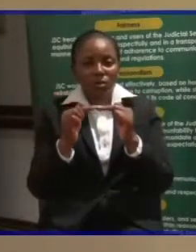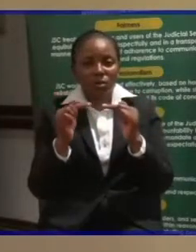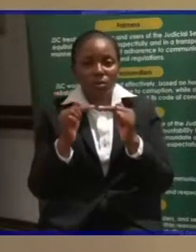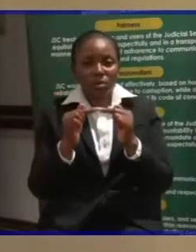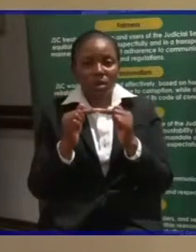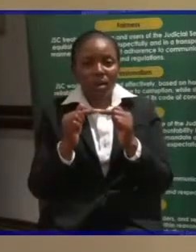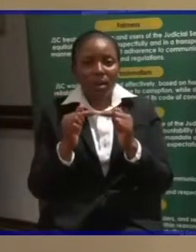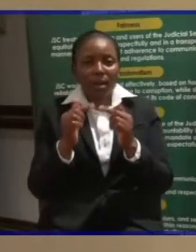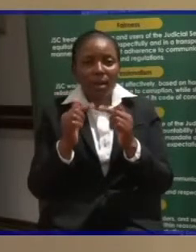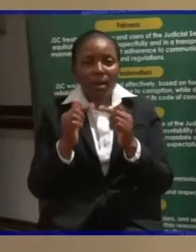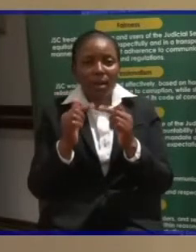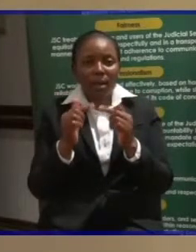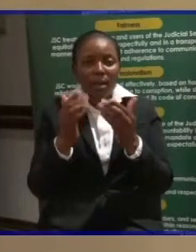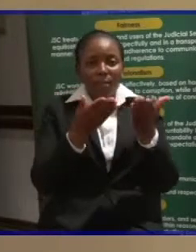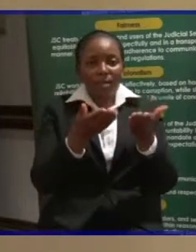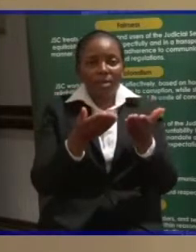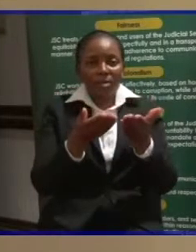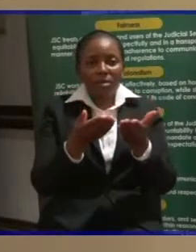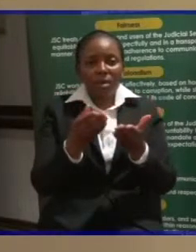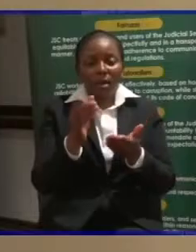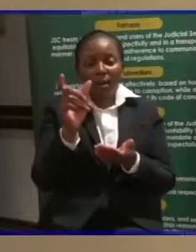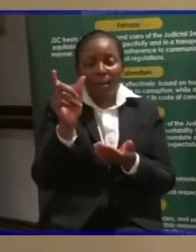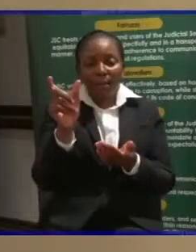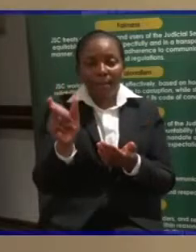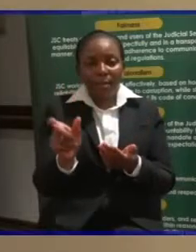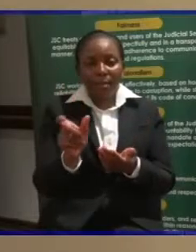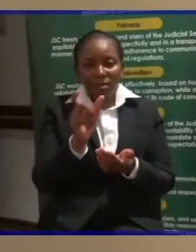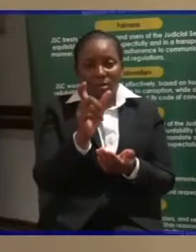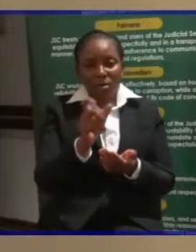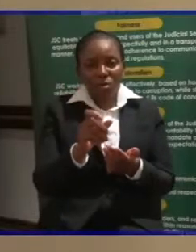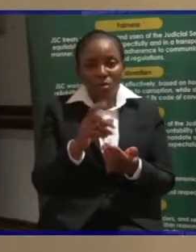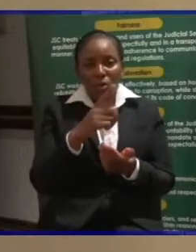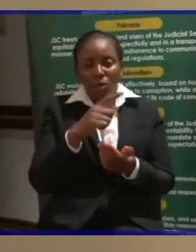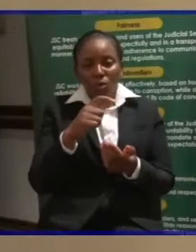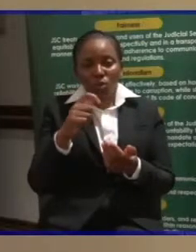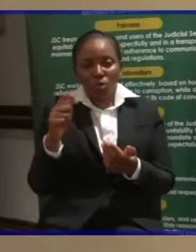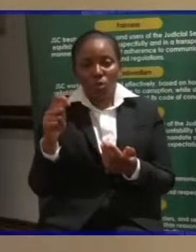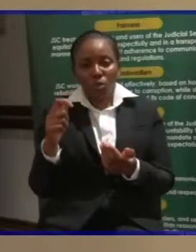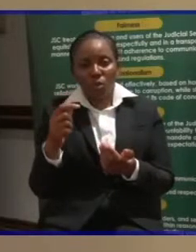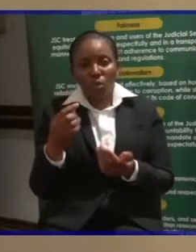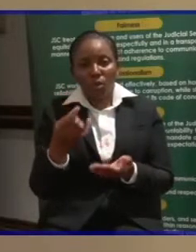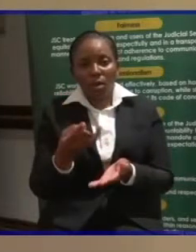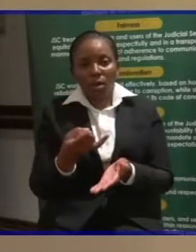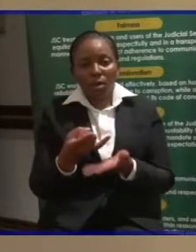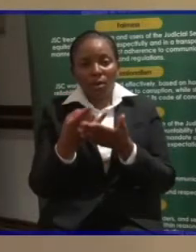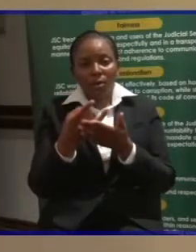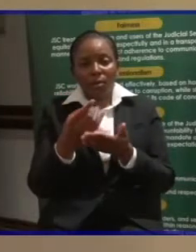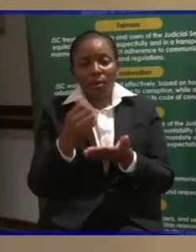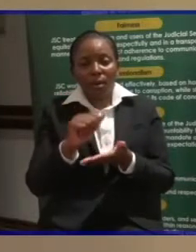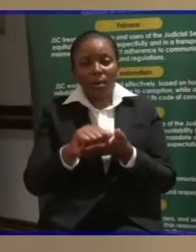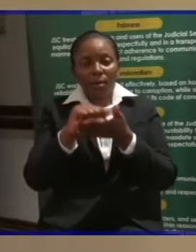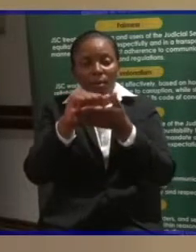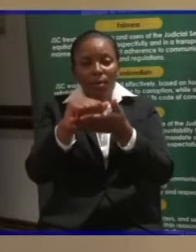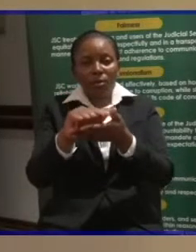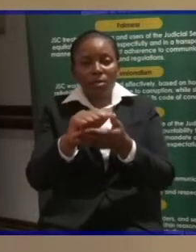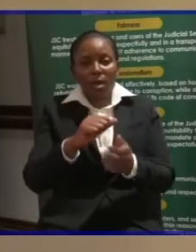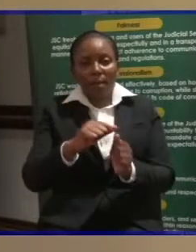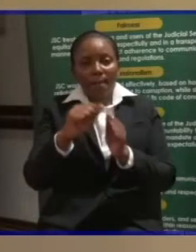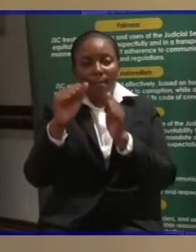permit a designated agent to entertain appeals on the merits of a